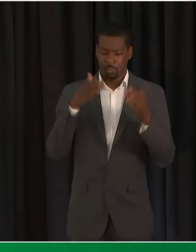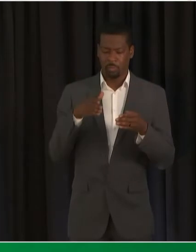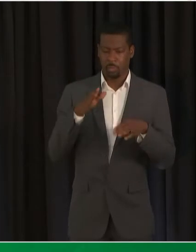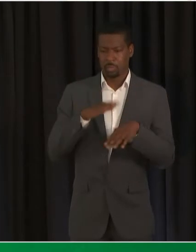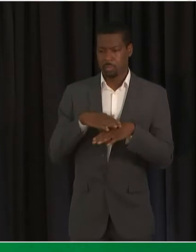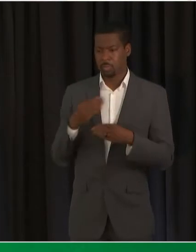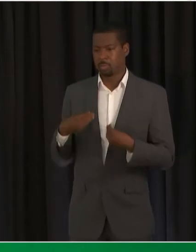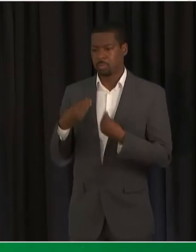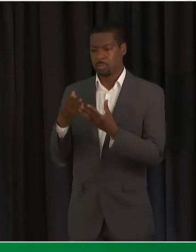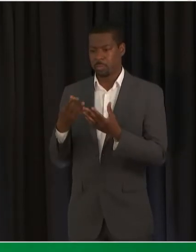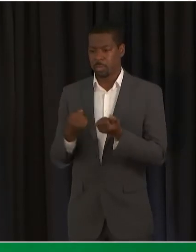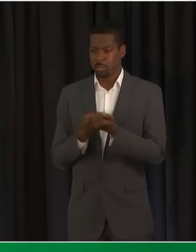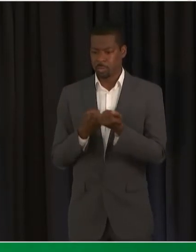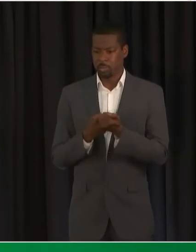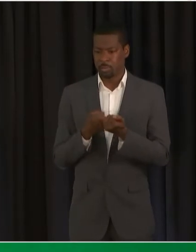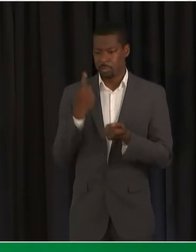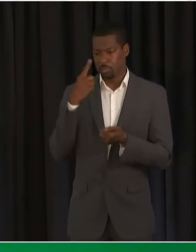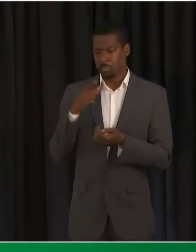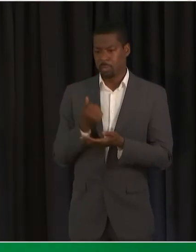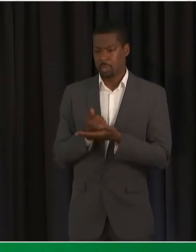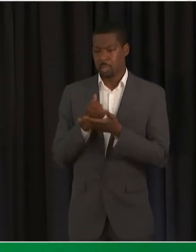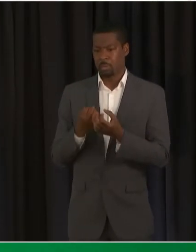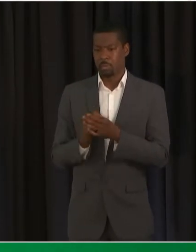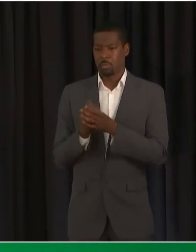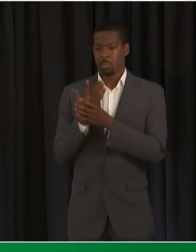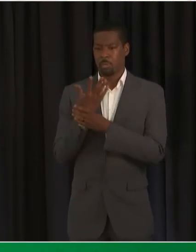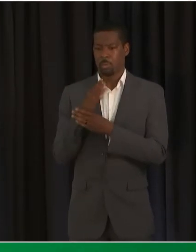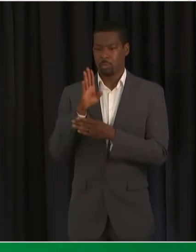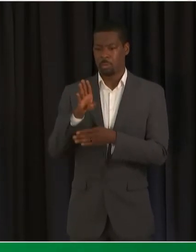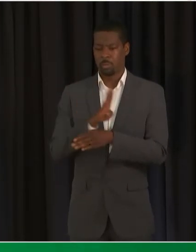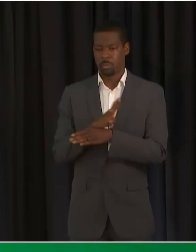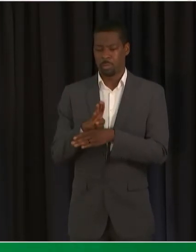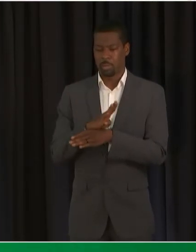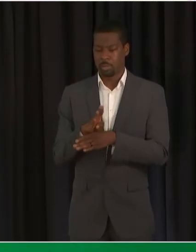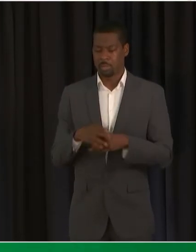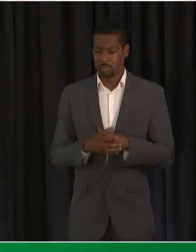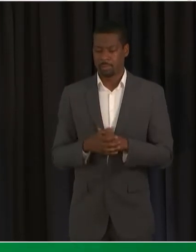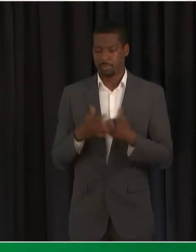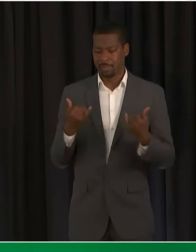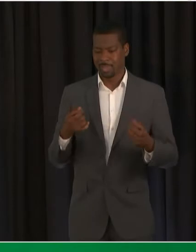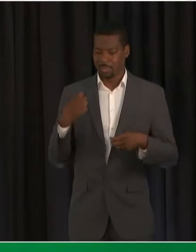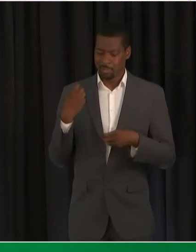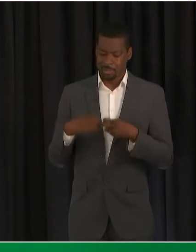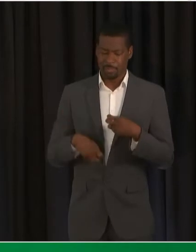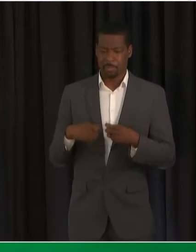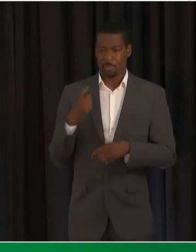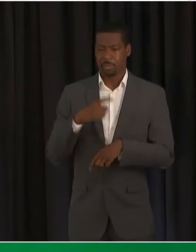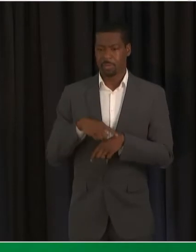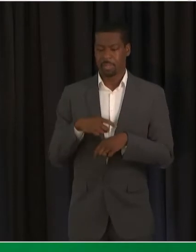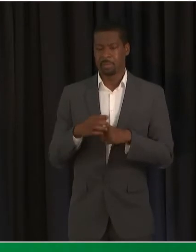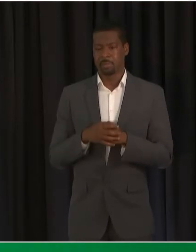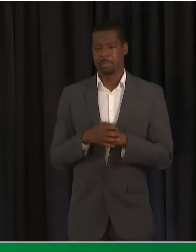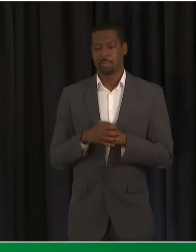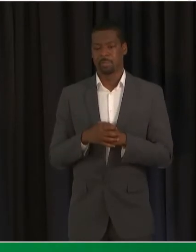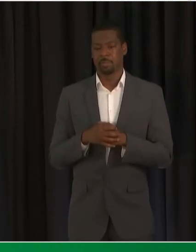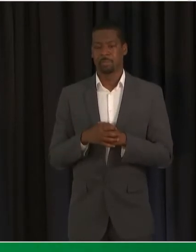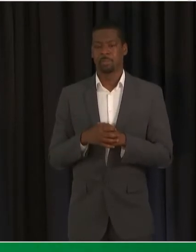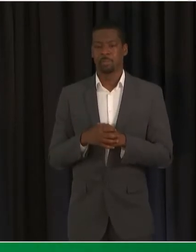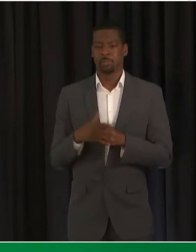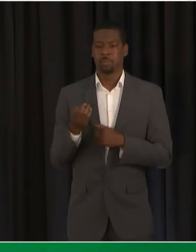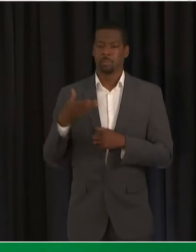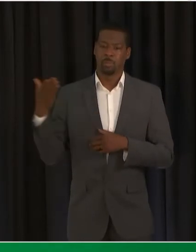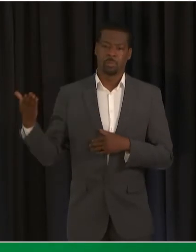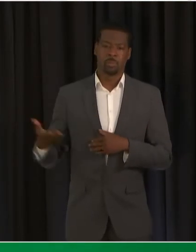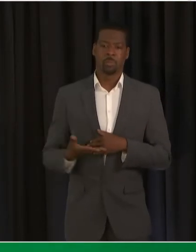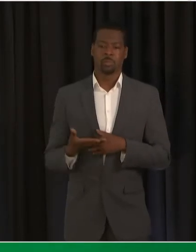tips and tools to grow your business during this challenging time. And with that being said, I'd like